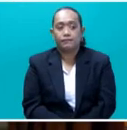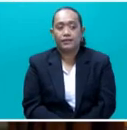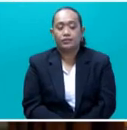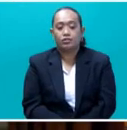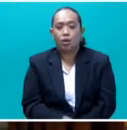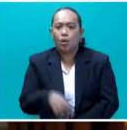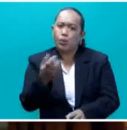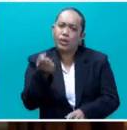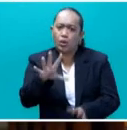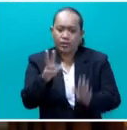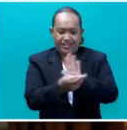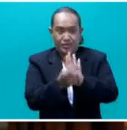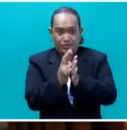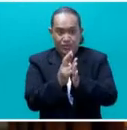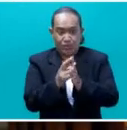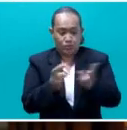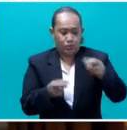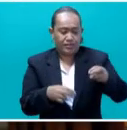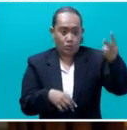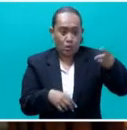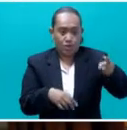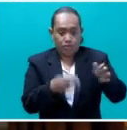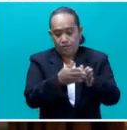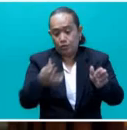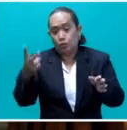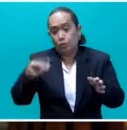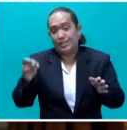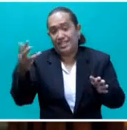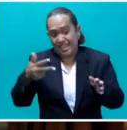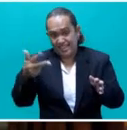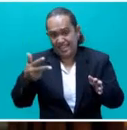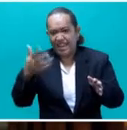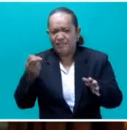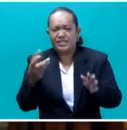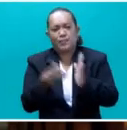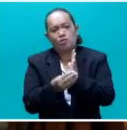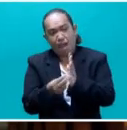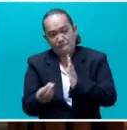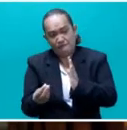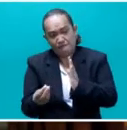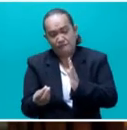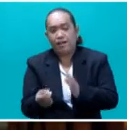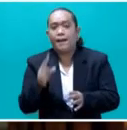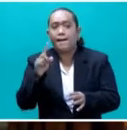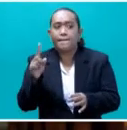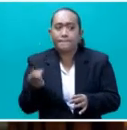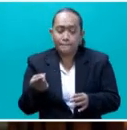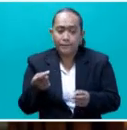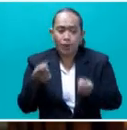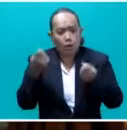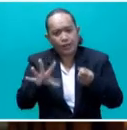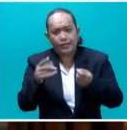planning laws between 2012 and 2018, and a draft was produced. We then took this draft for public consultations in the